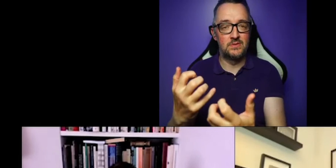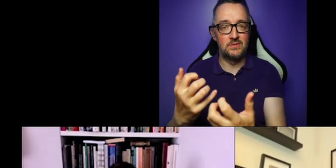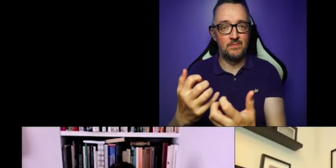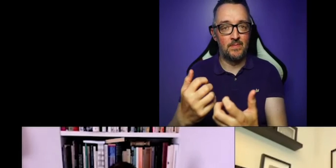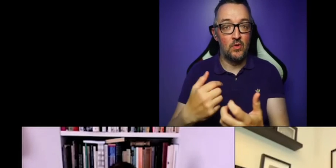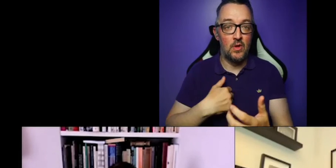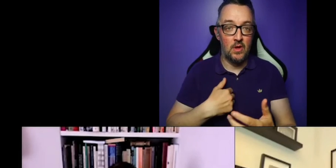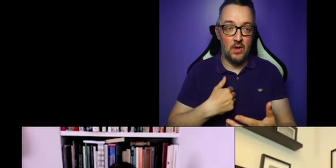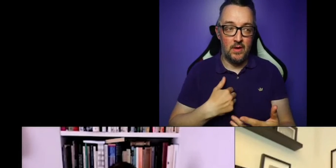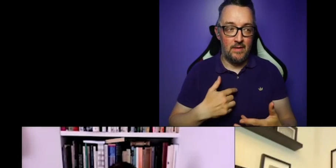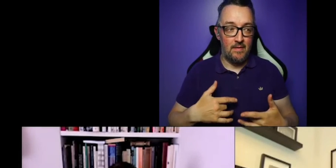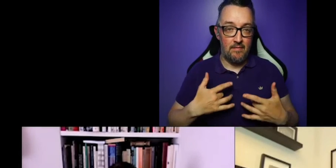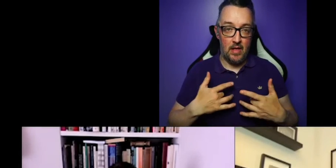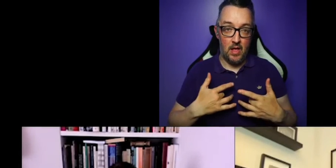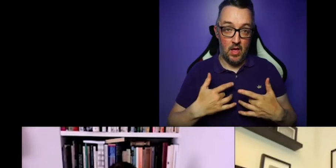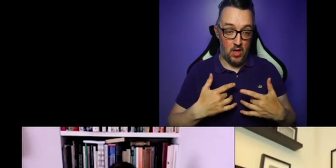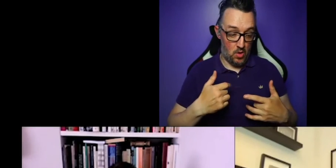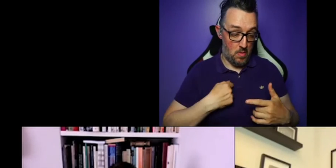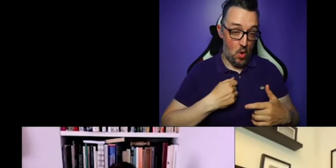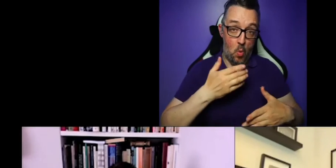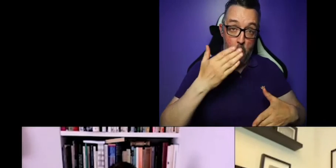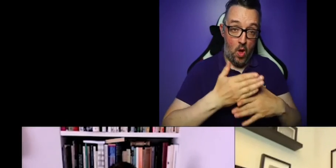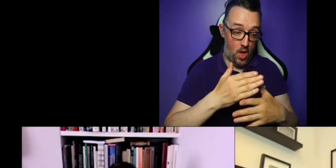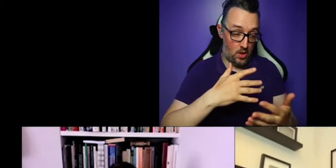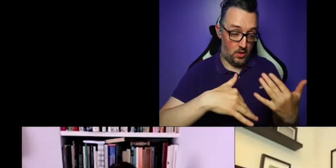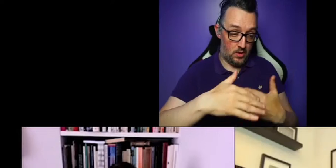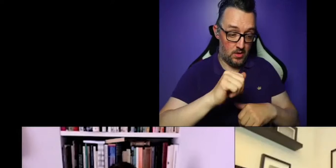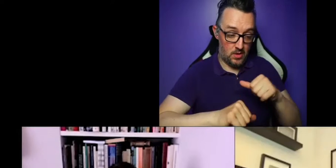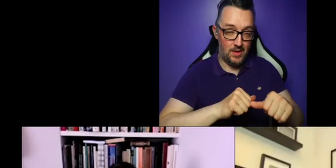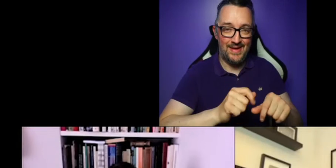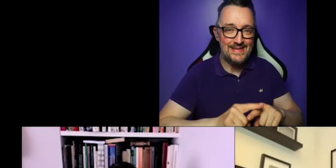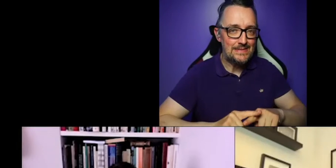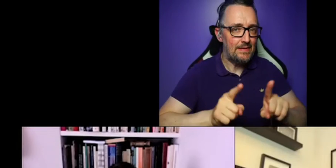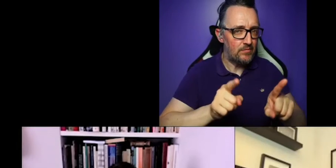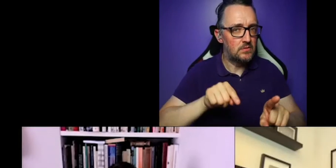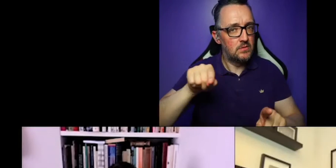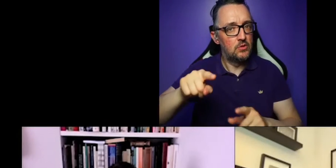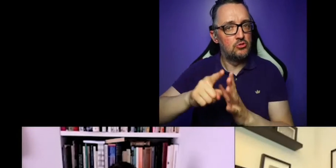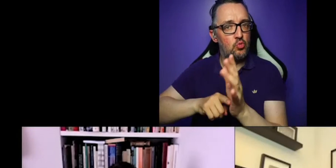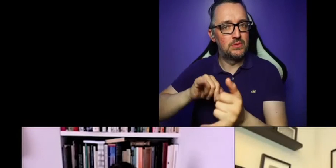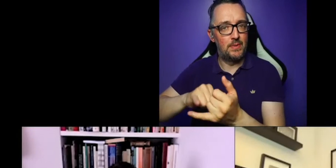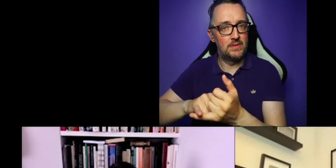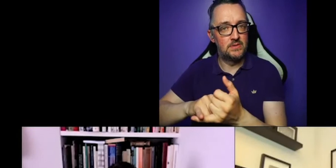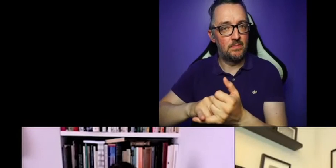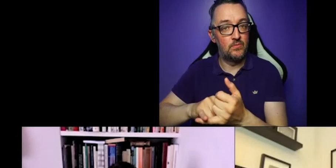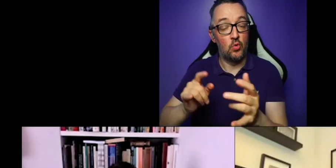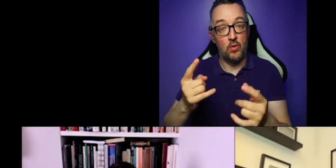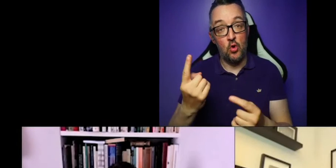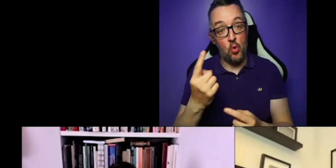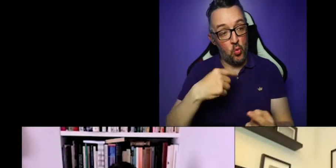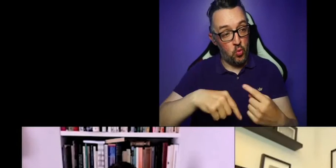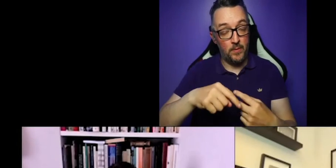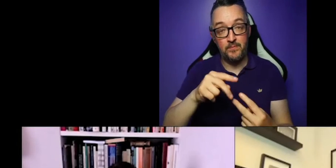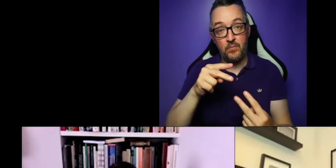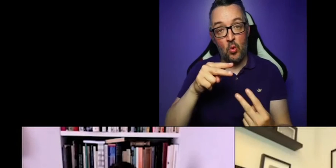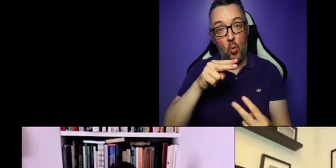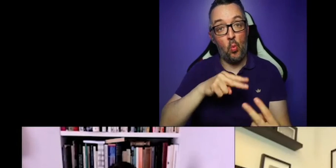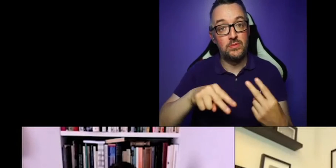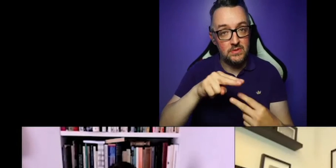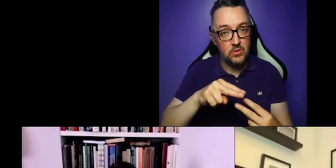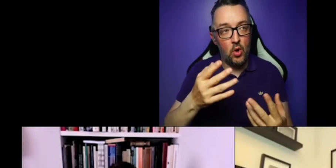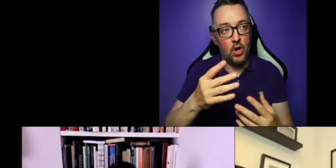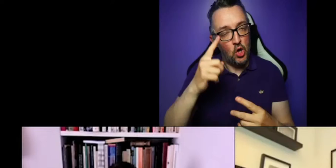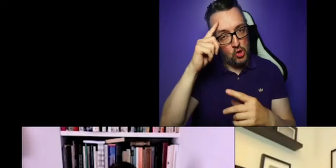I'm working in quite a different way, and that for autistic people, for